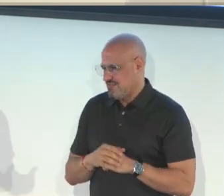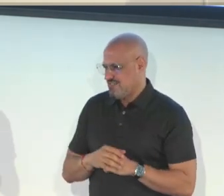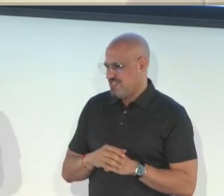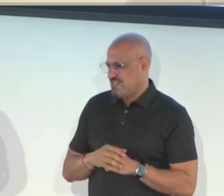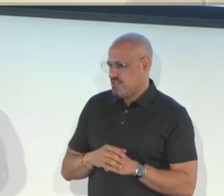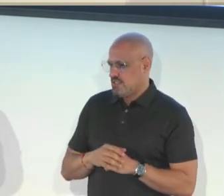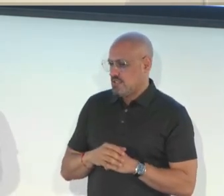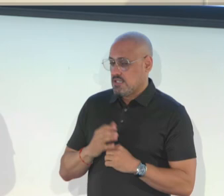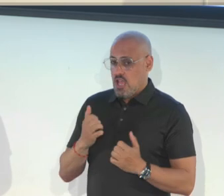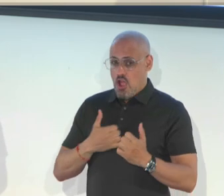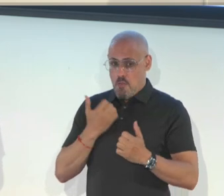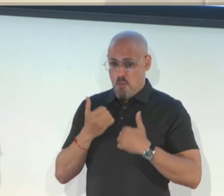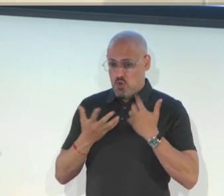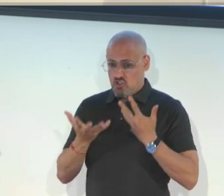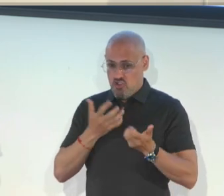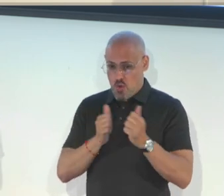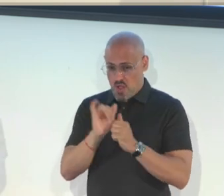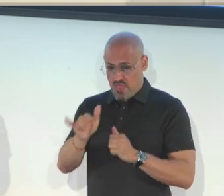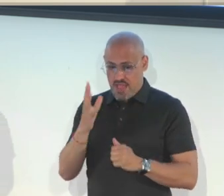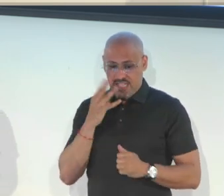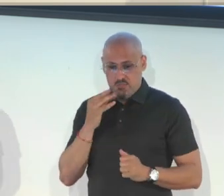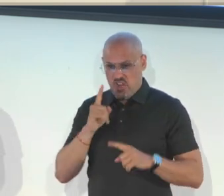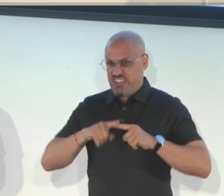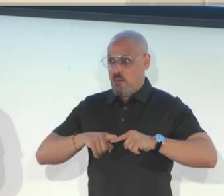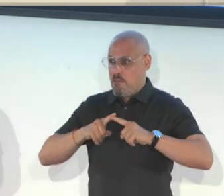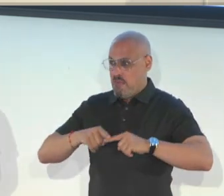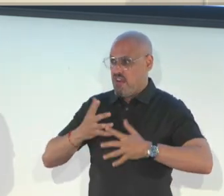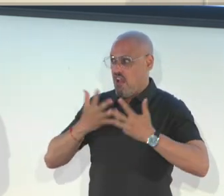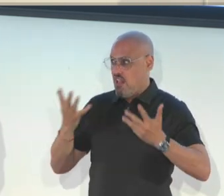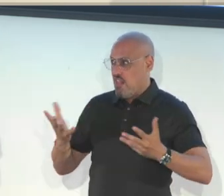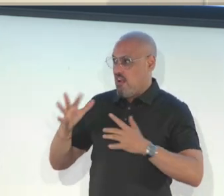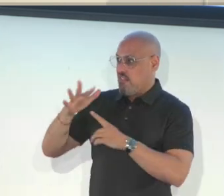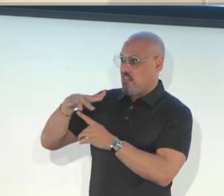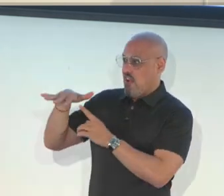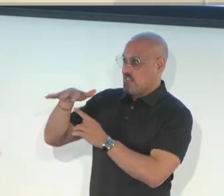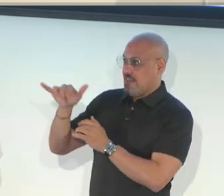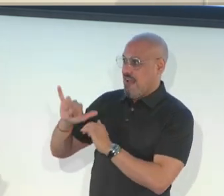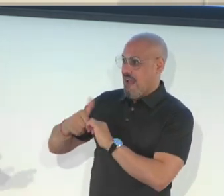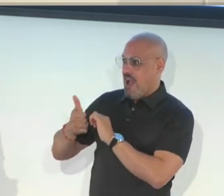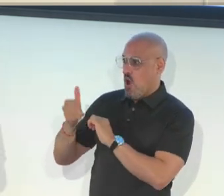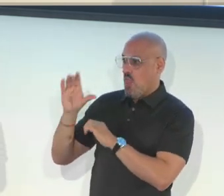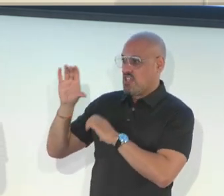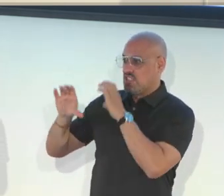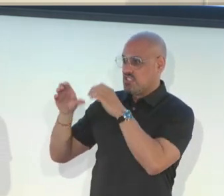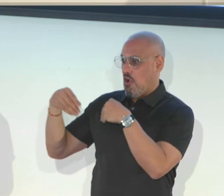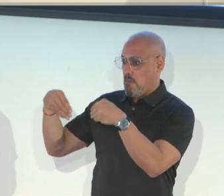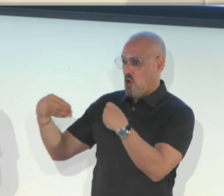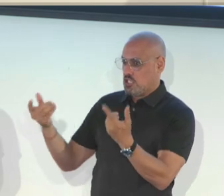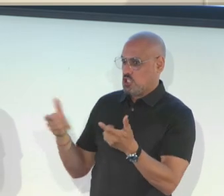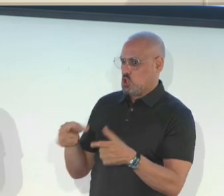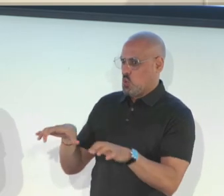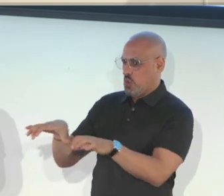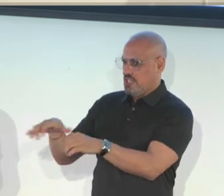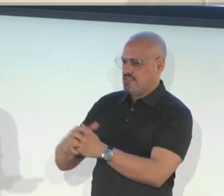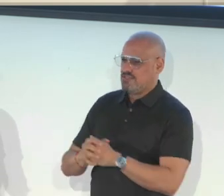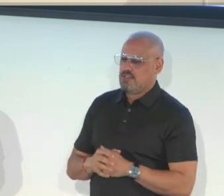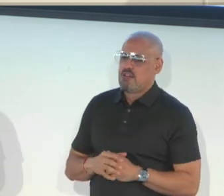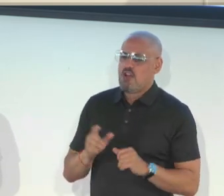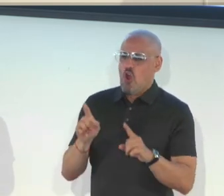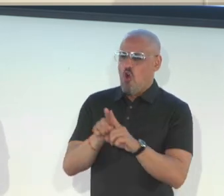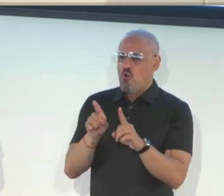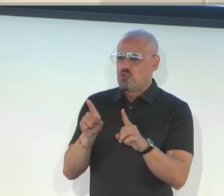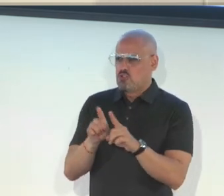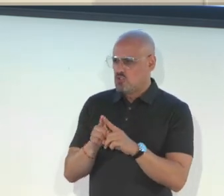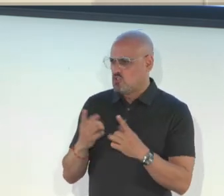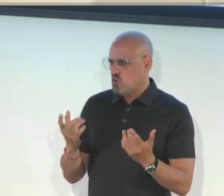Our emotional engagement with that sort of experience is going to depend a lot on the context of how the stock market's doing. But also in how